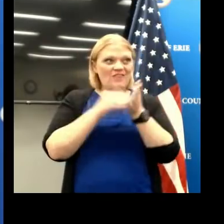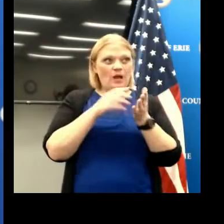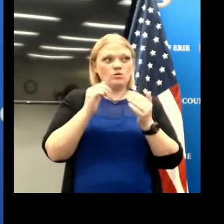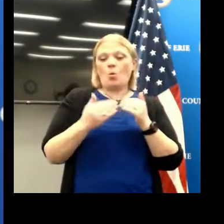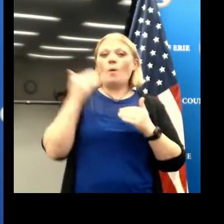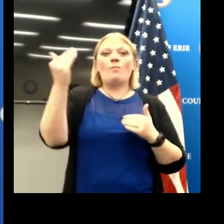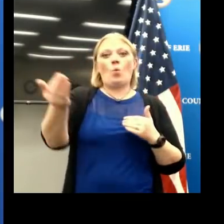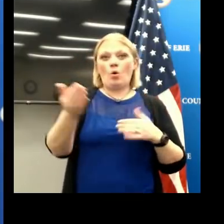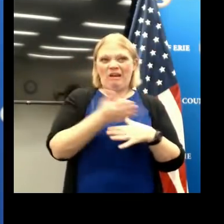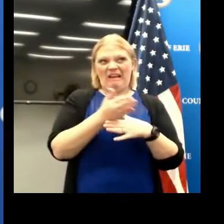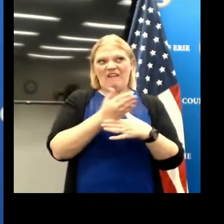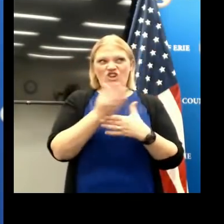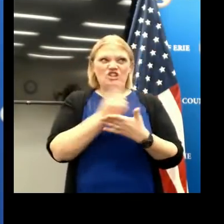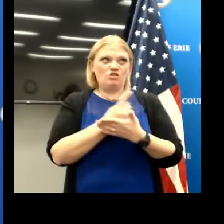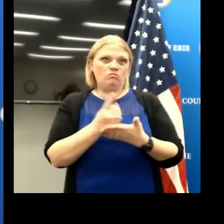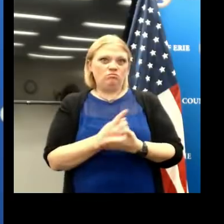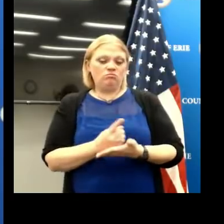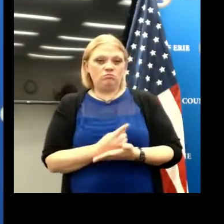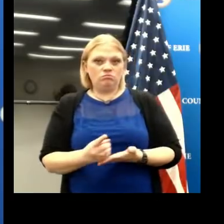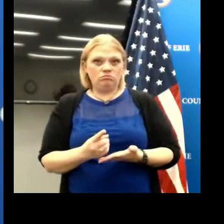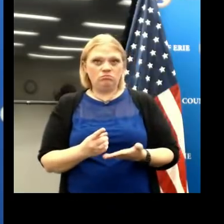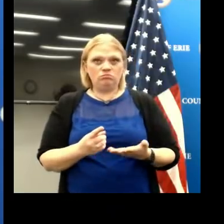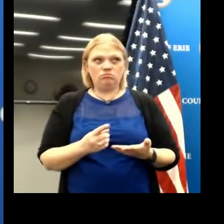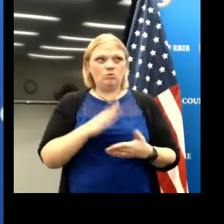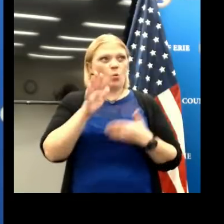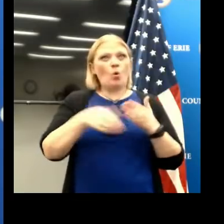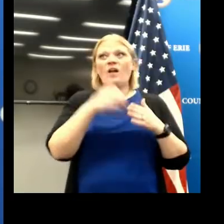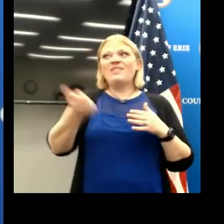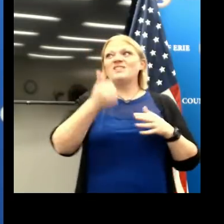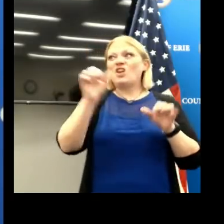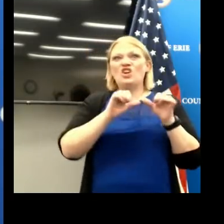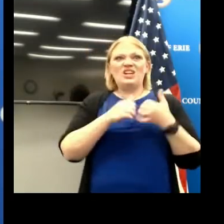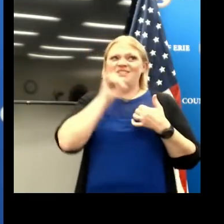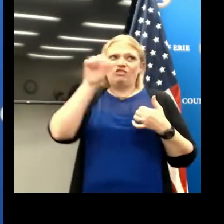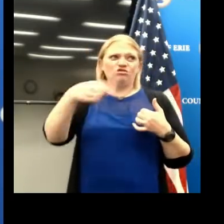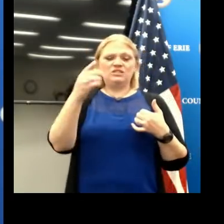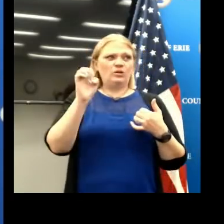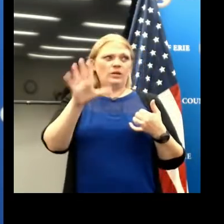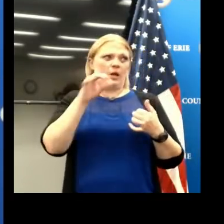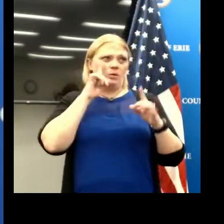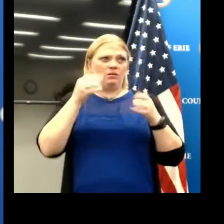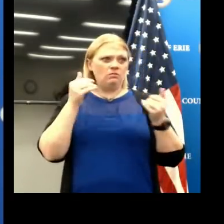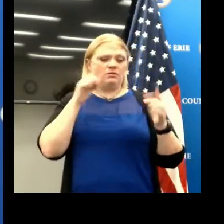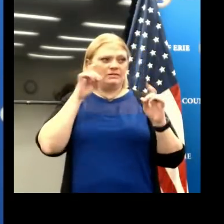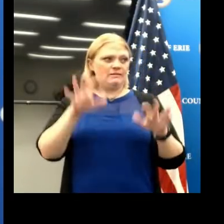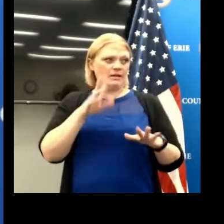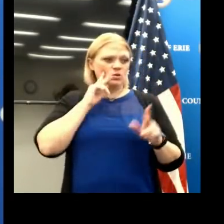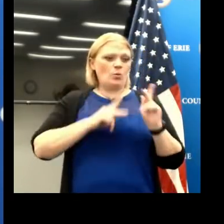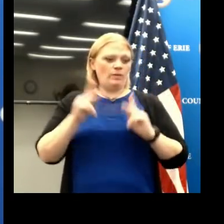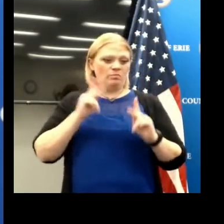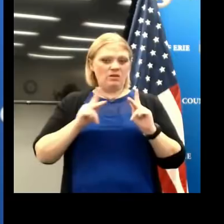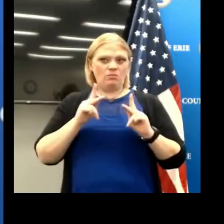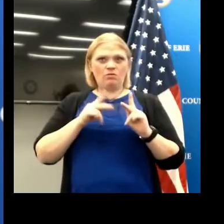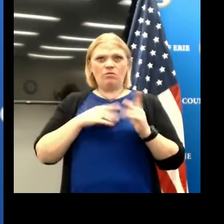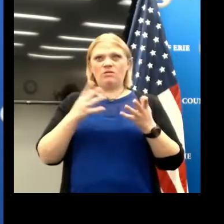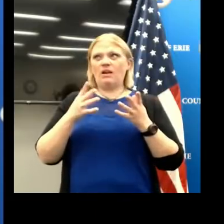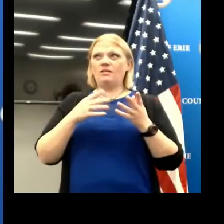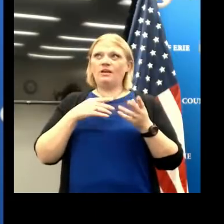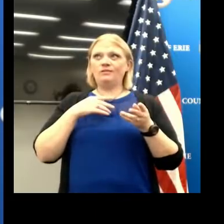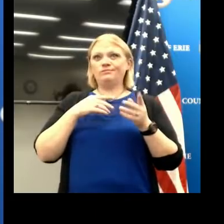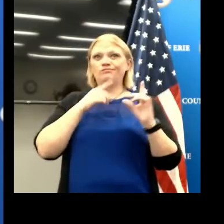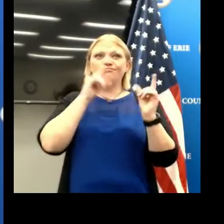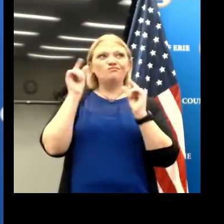average per week, or high 20s. So there's all these other agencies out there. It's not just Erie County that does the testing. The people who are coming up with that narrative, it's a false